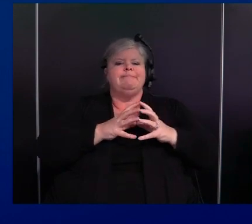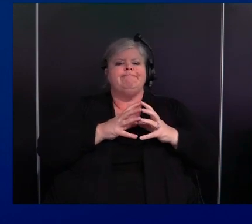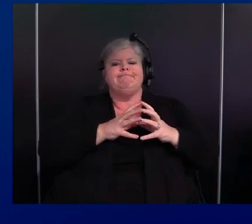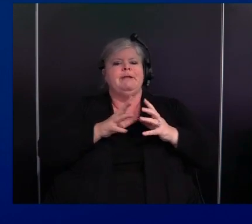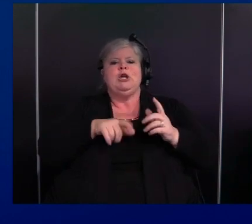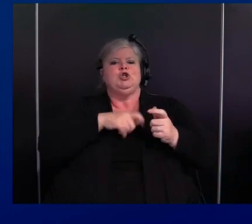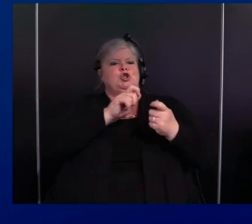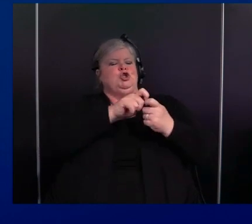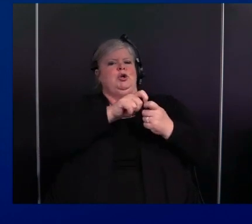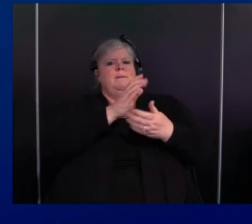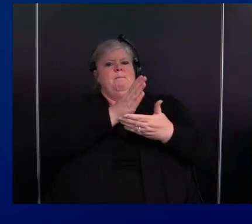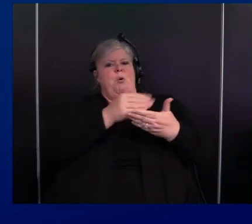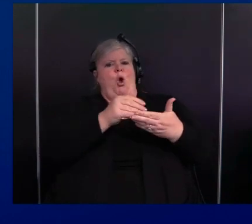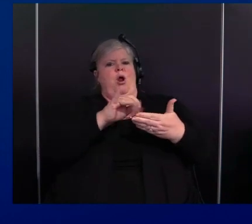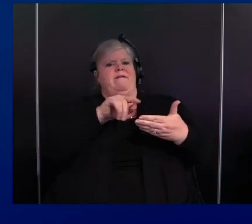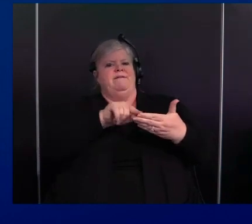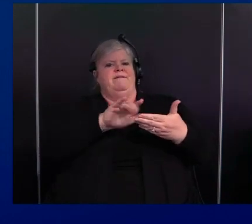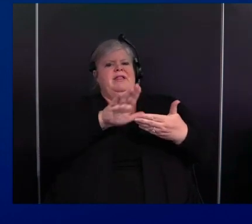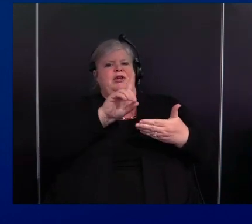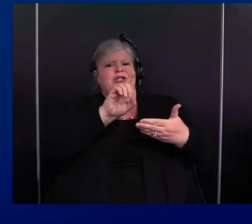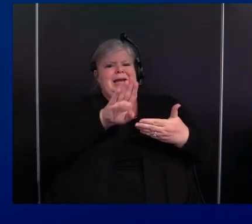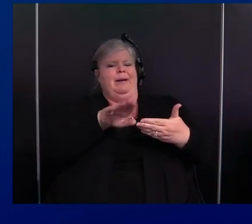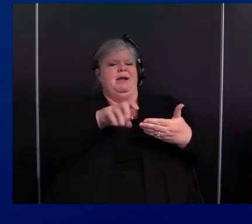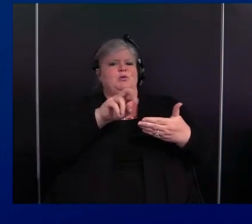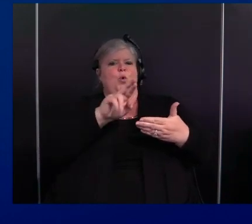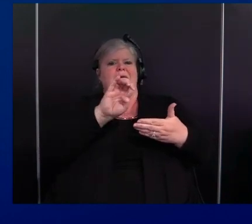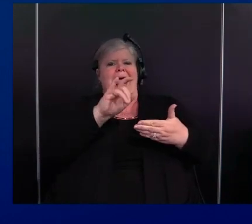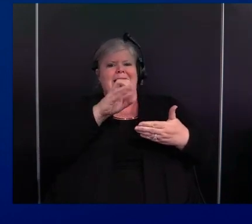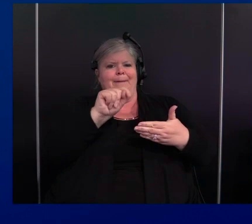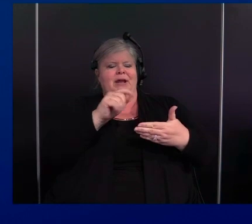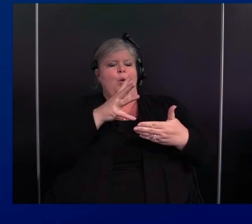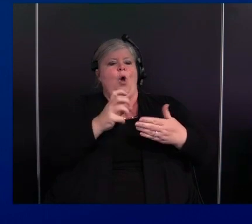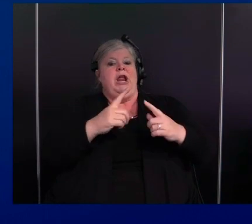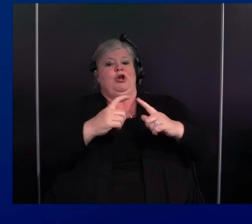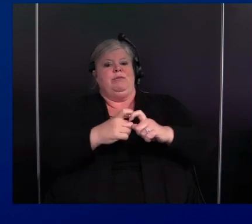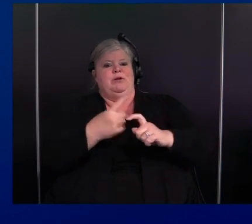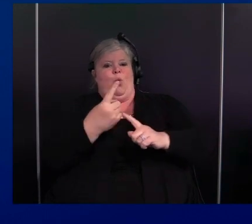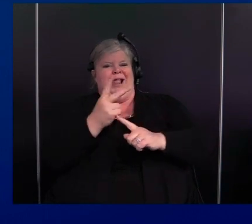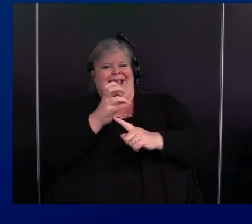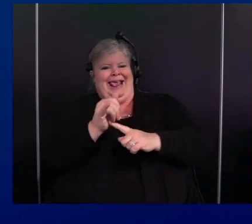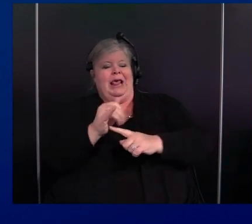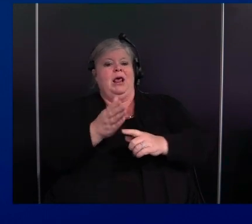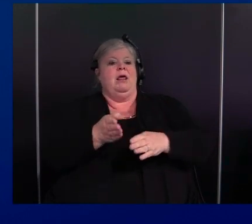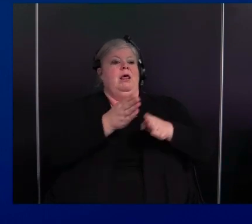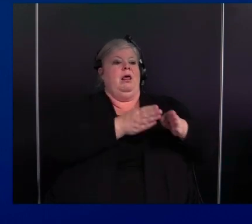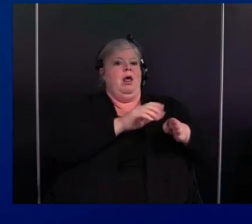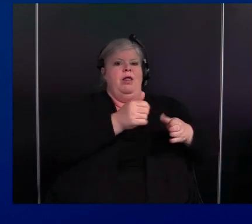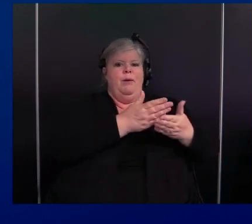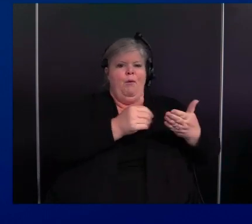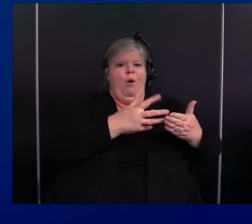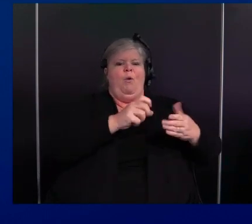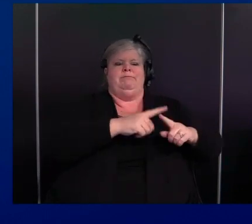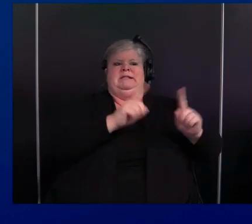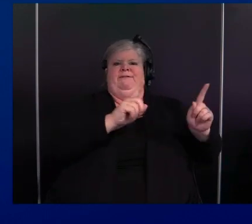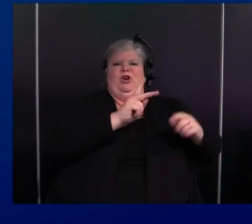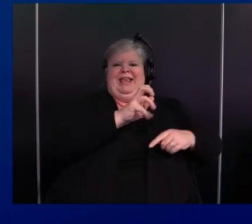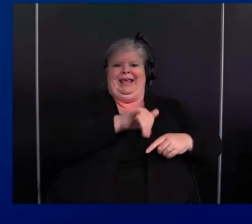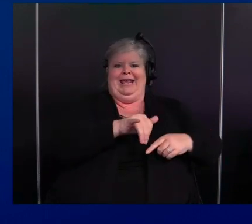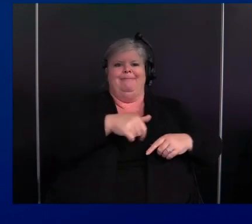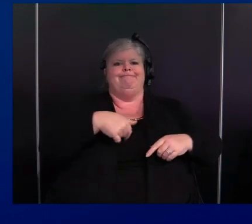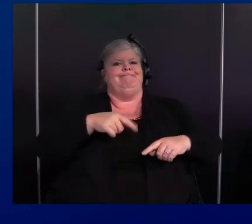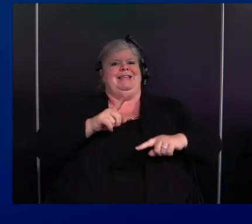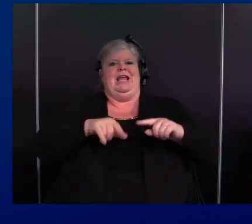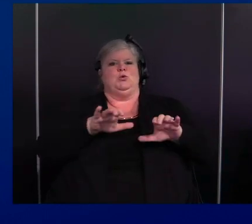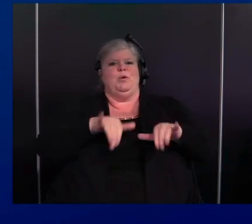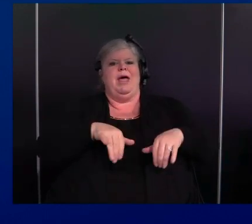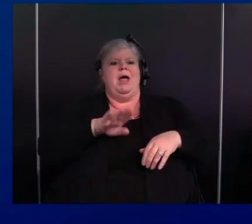certain aspects of the database, certain elements, to be encrypted under this key, and other stuff to be encrypted under that key. That you can't do at the block